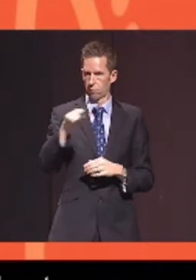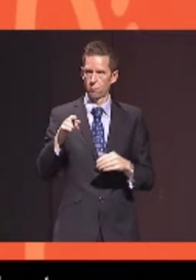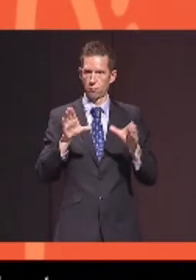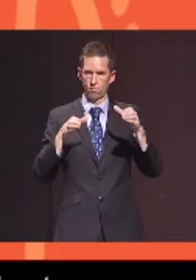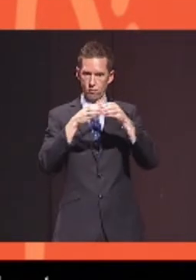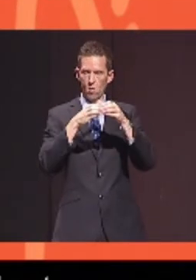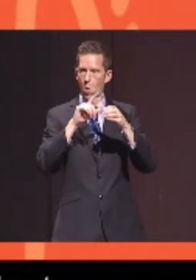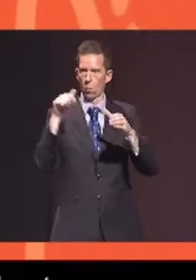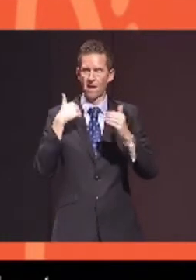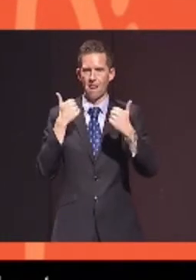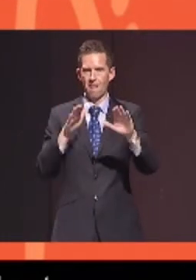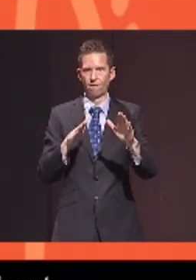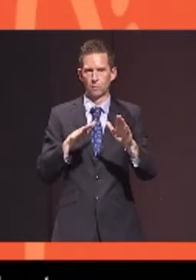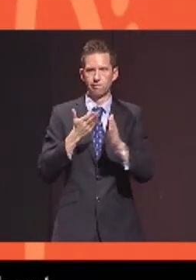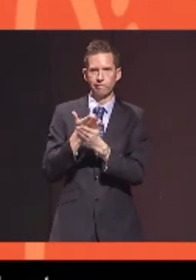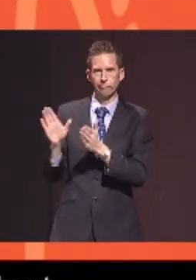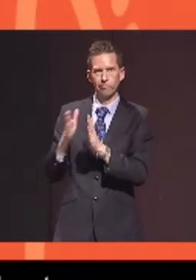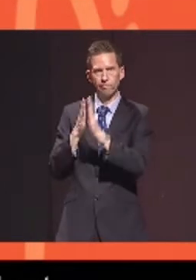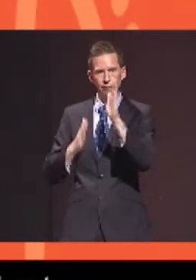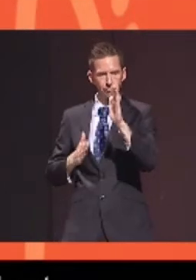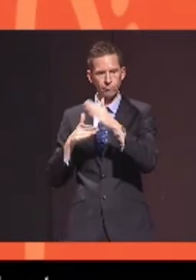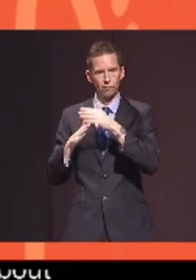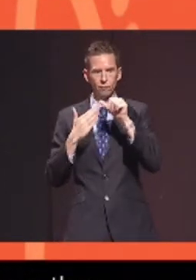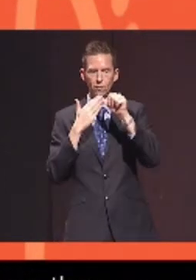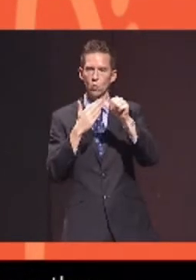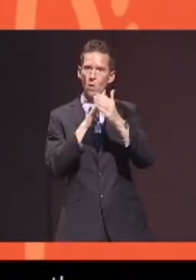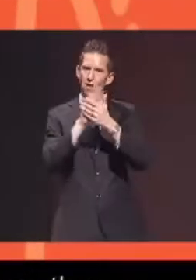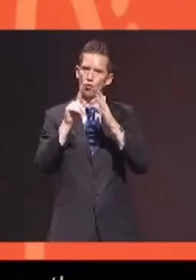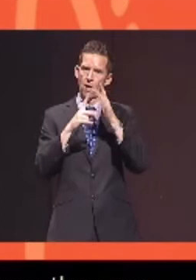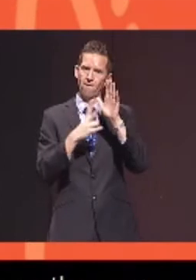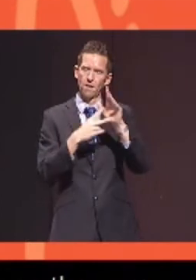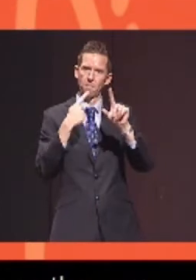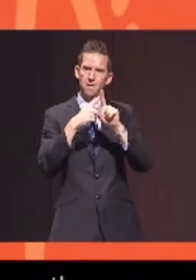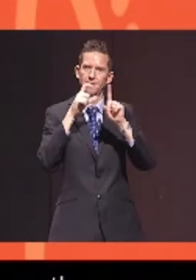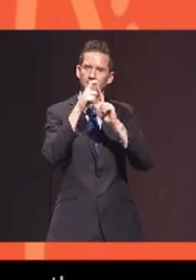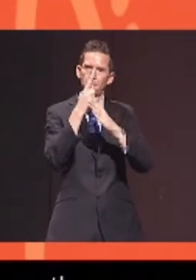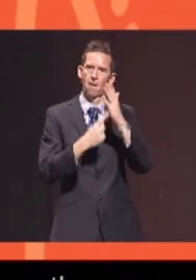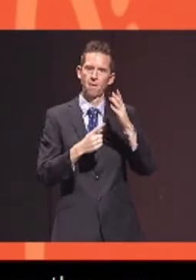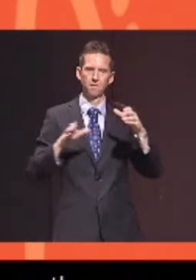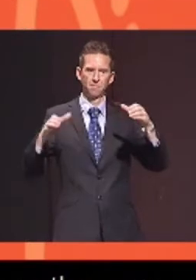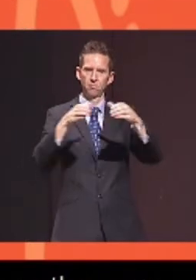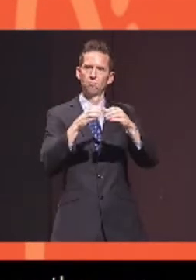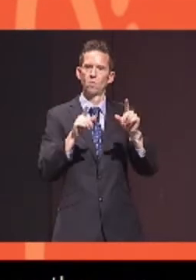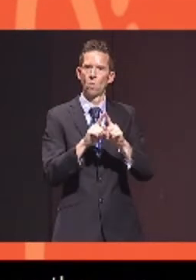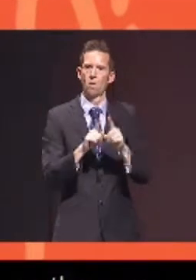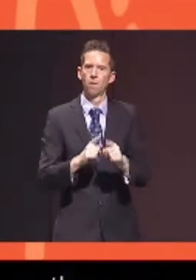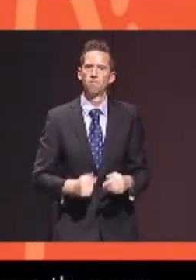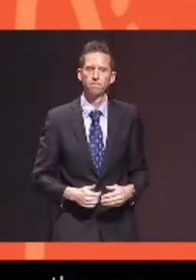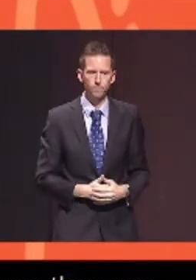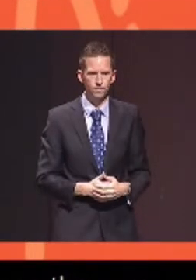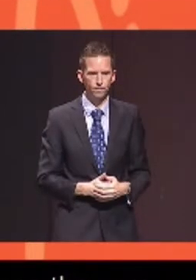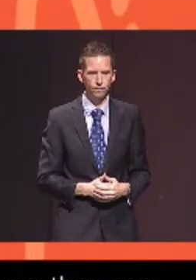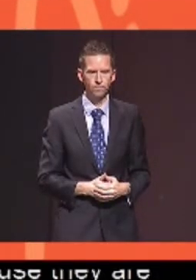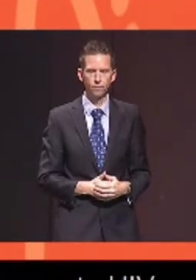a population left behind in the response to HIV, and the disability population as well.